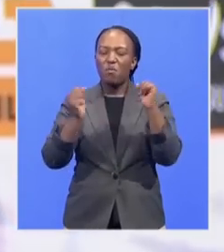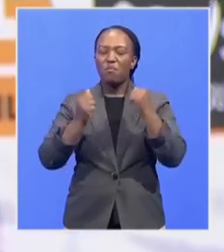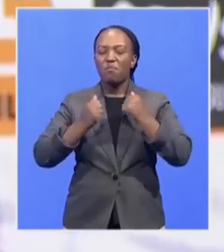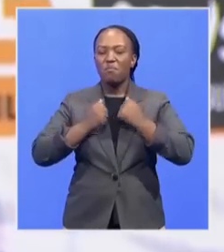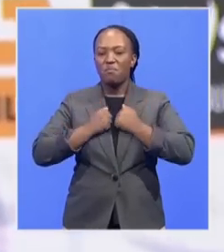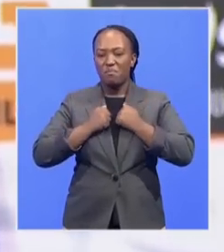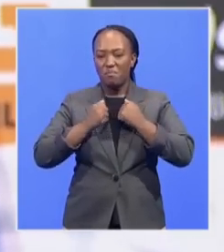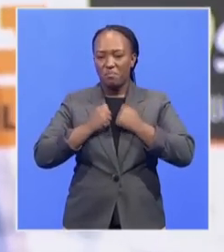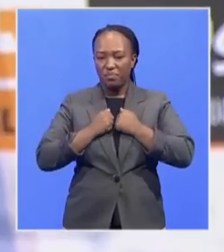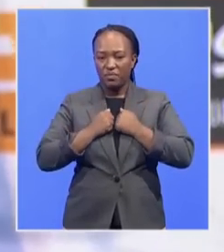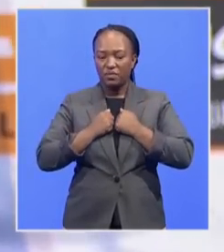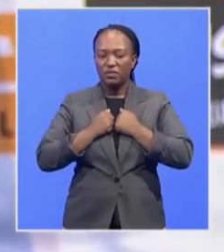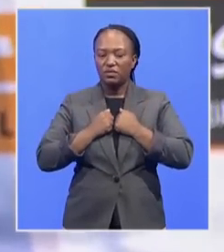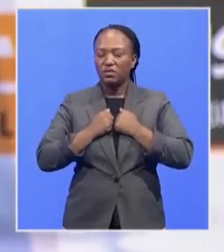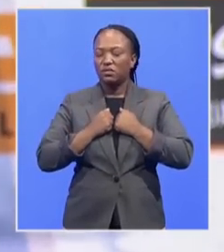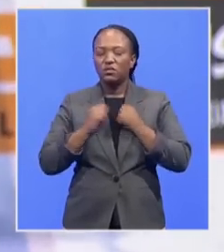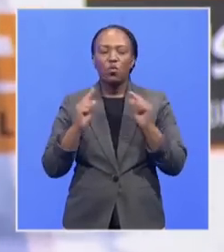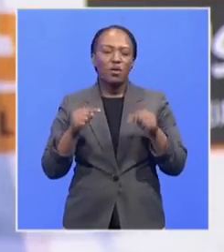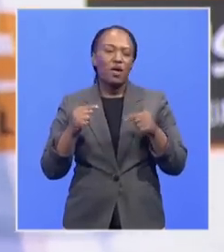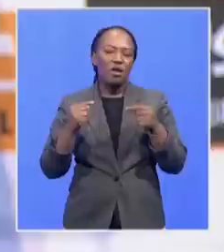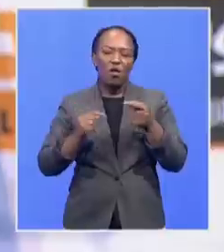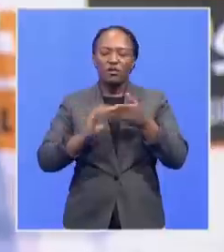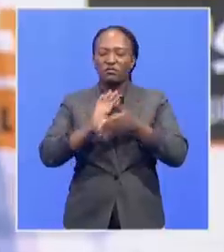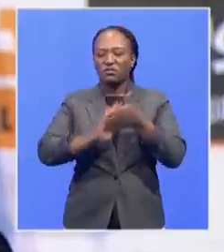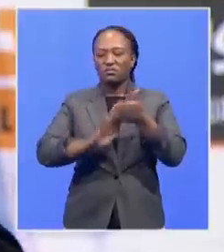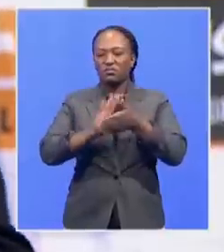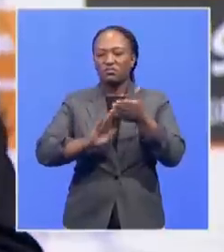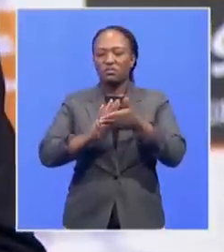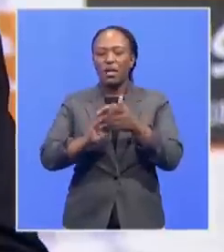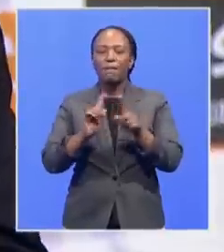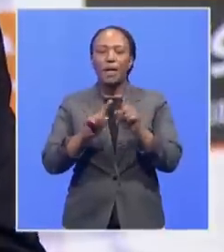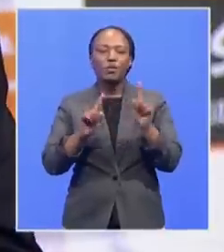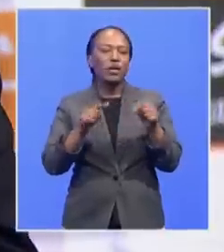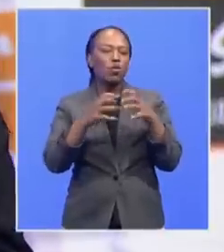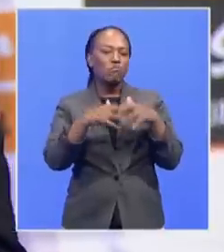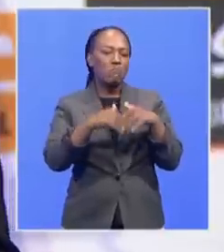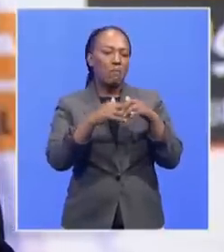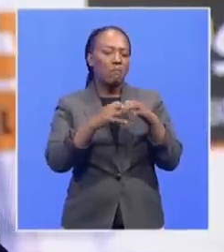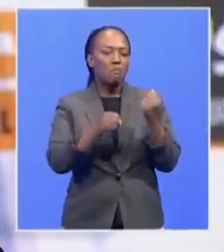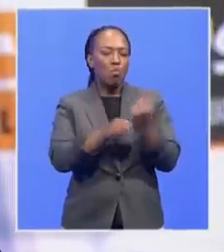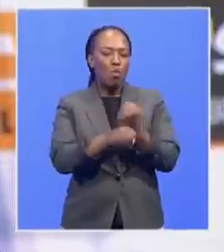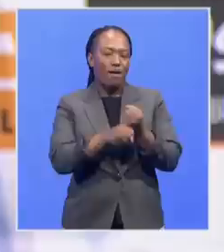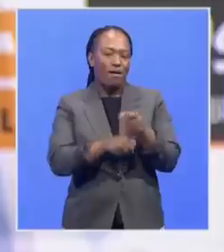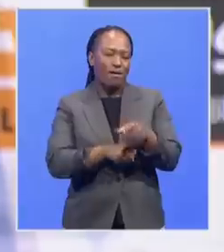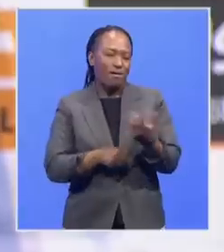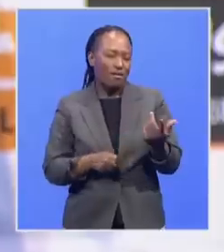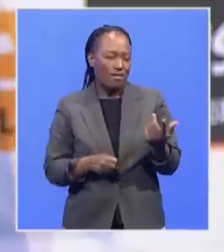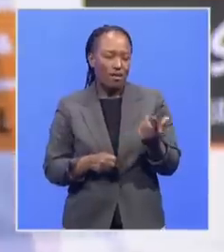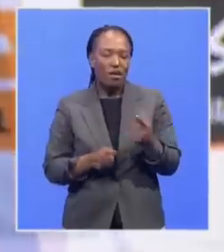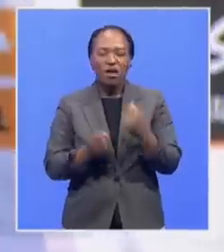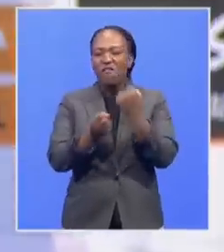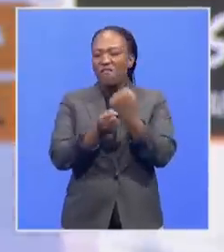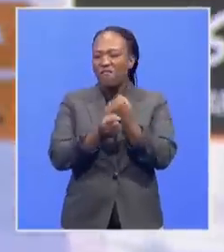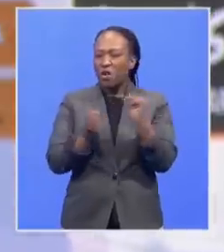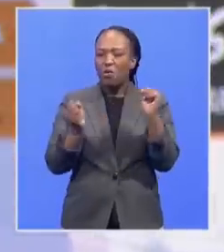sentle ha re sa kgone go aga mesebetsi. Freedom cannot be